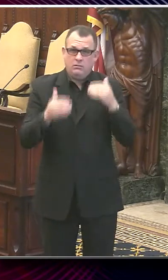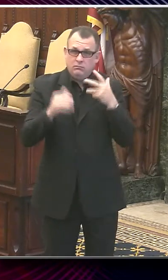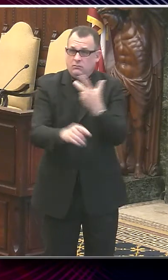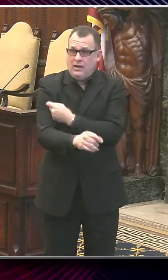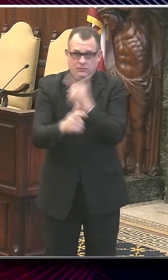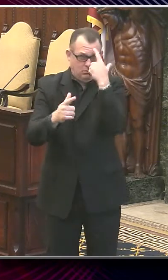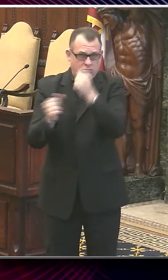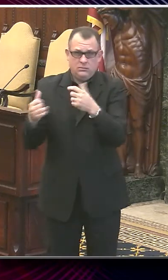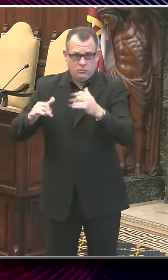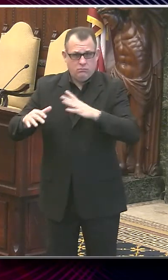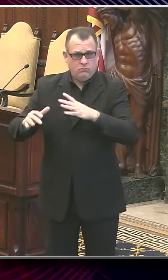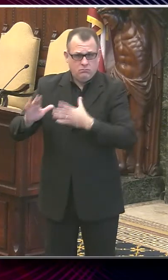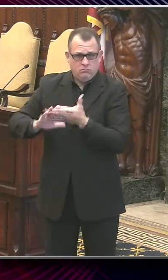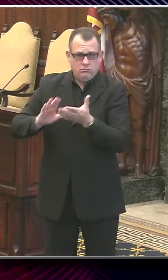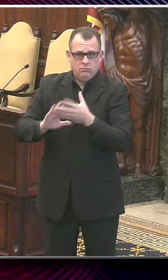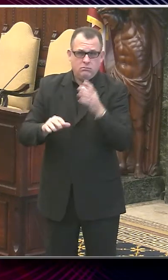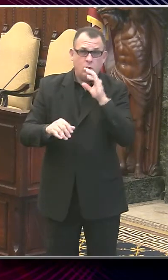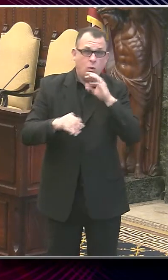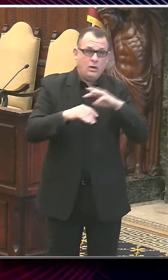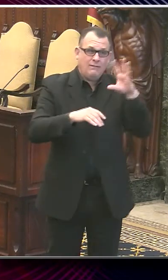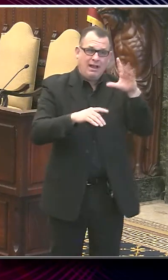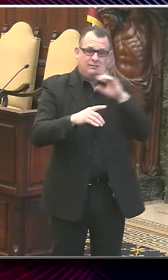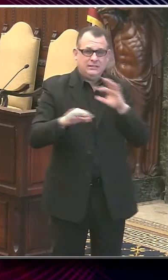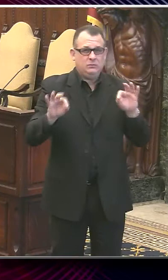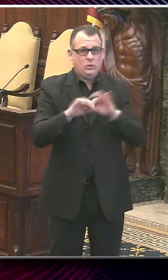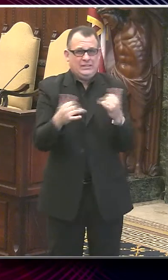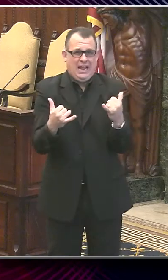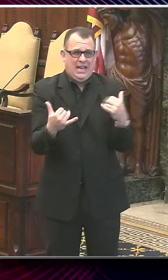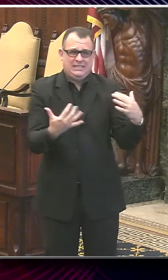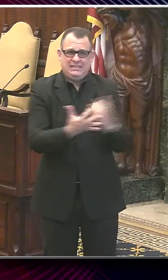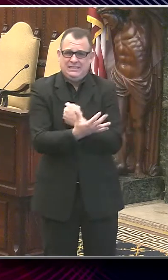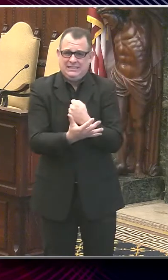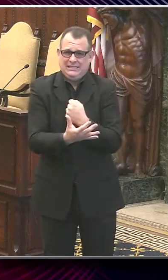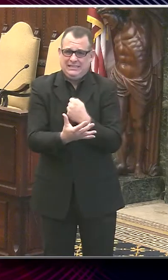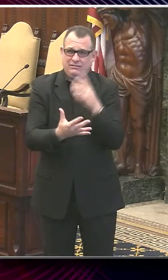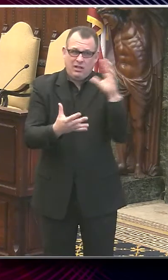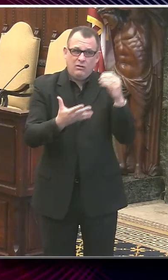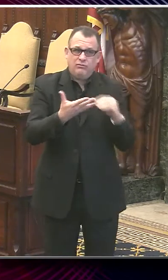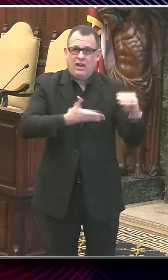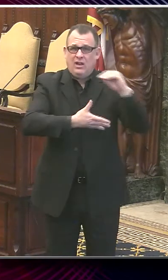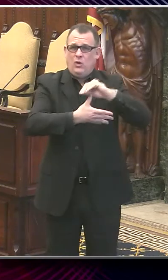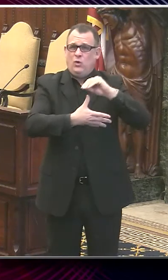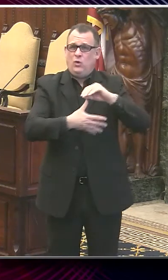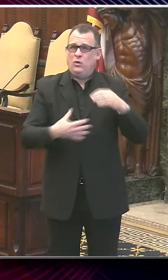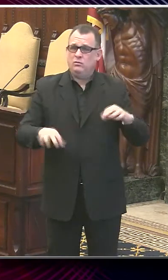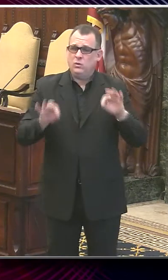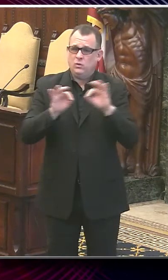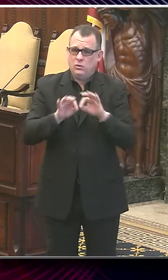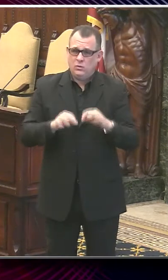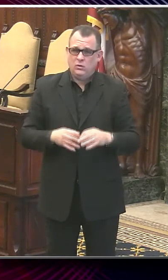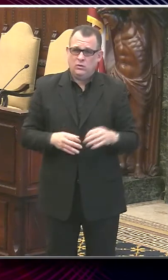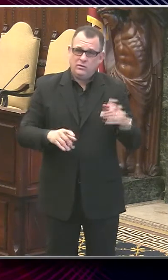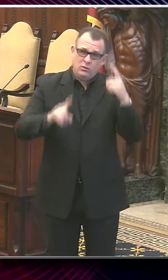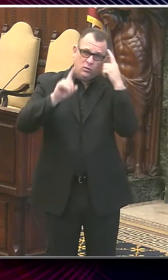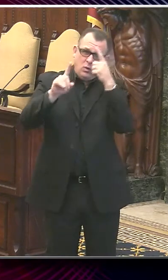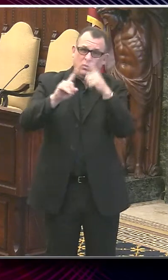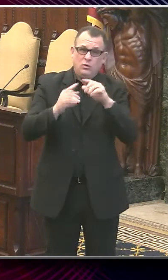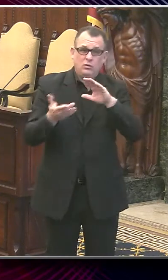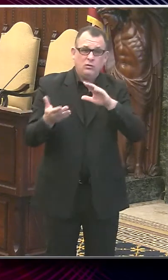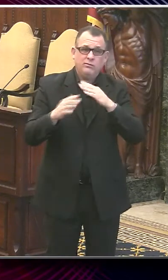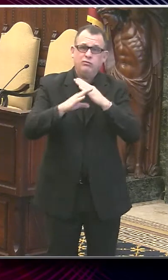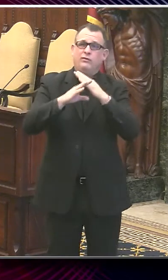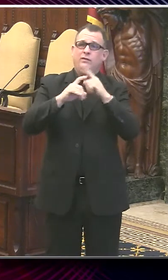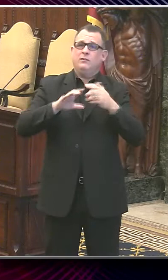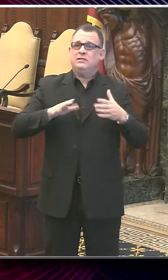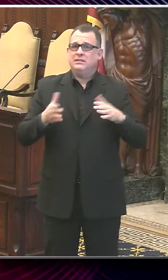who need to be vaccinated. And for those people, we want to make it as easy as possible for them to be vaccinated to prevent them, if they get infected in this wave, from dying.